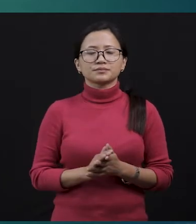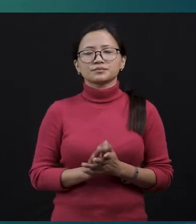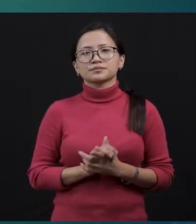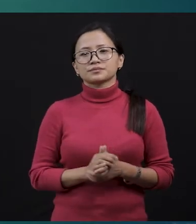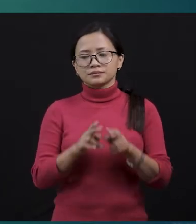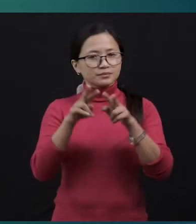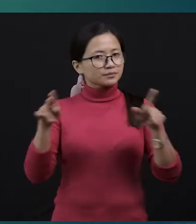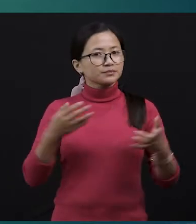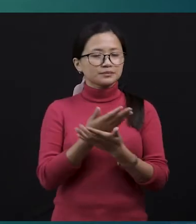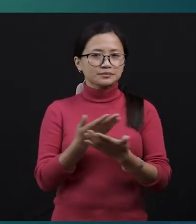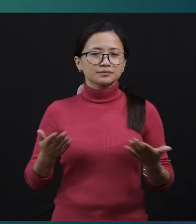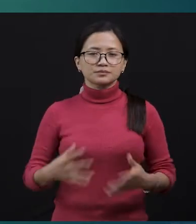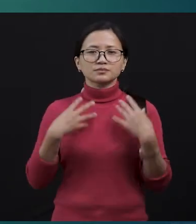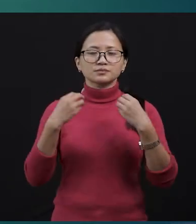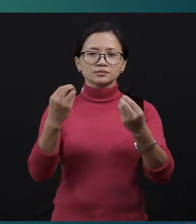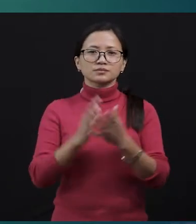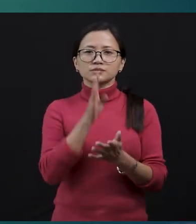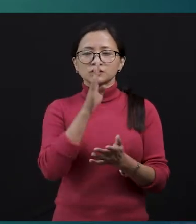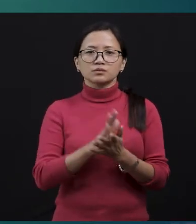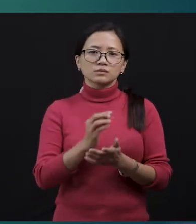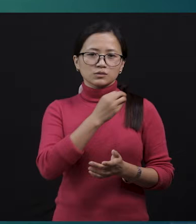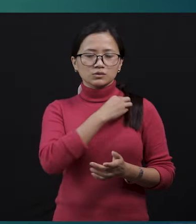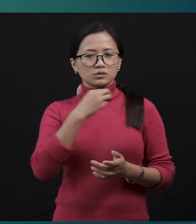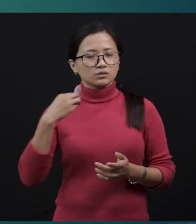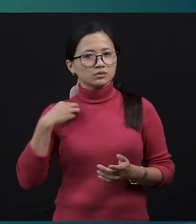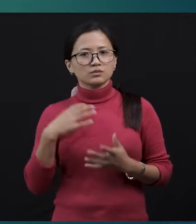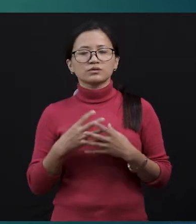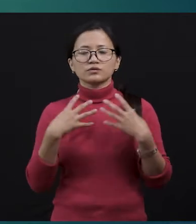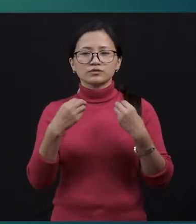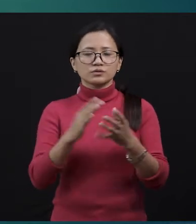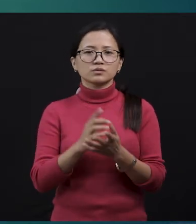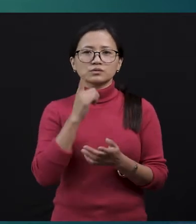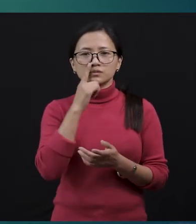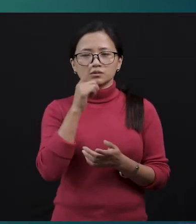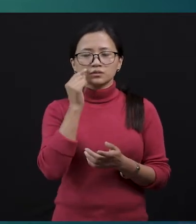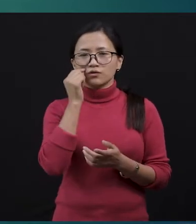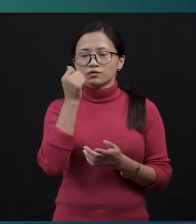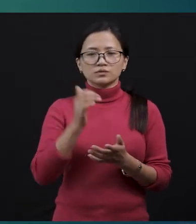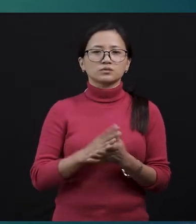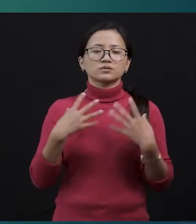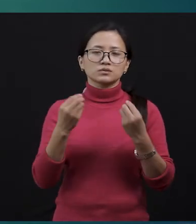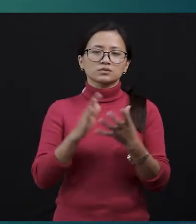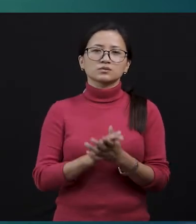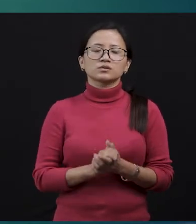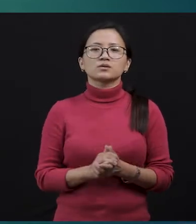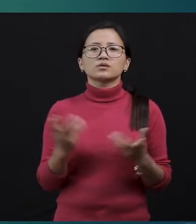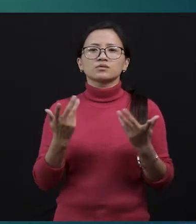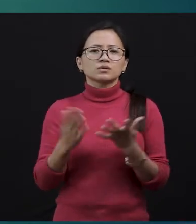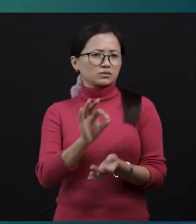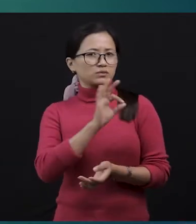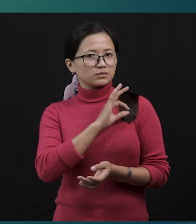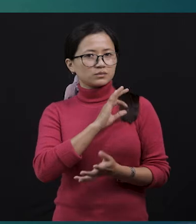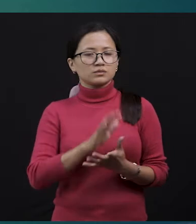a different thing, okay? When you want to become a doctor and your father wants you to be an engineer, in that case, you know what your interest